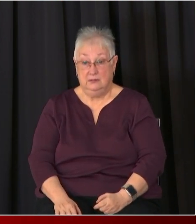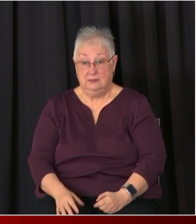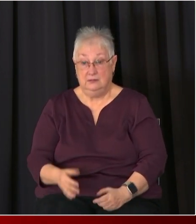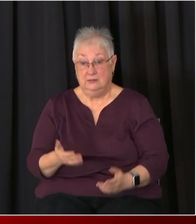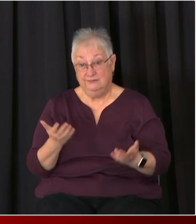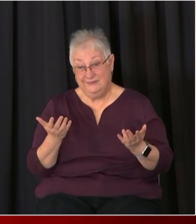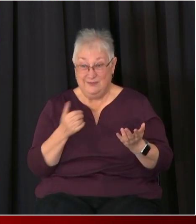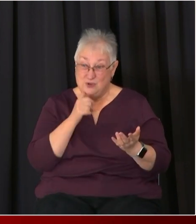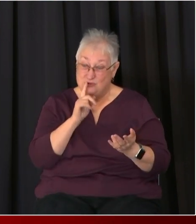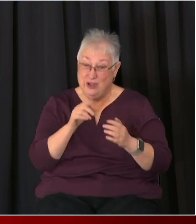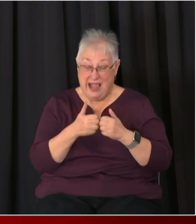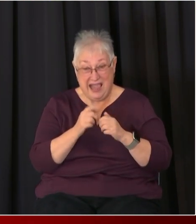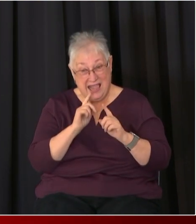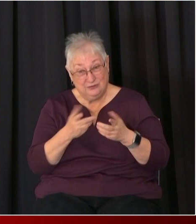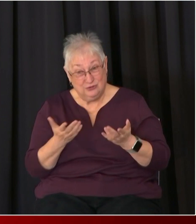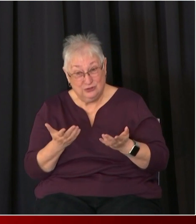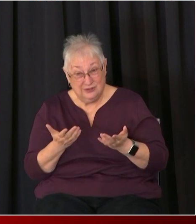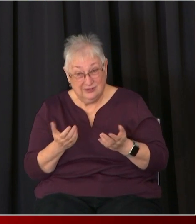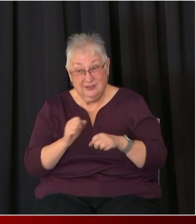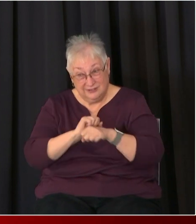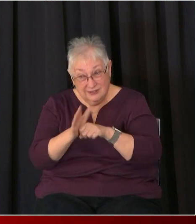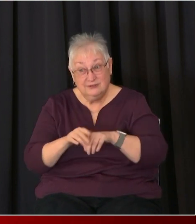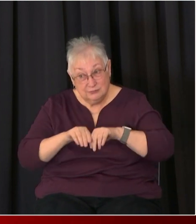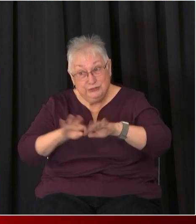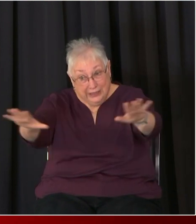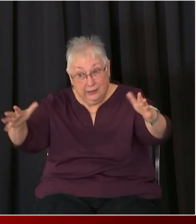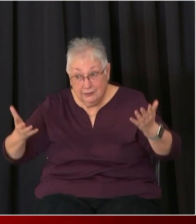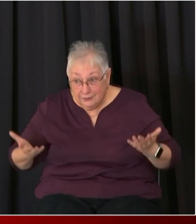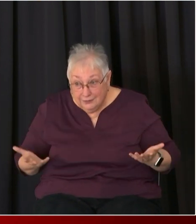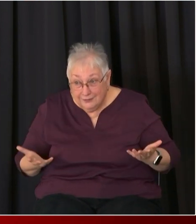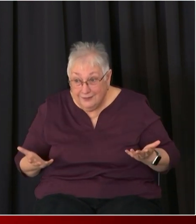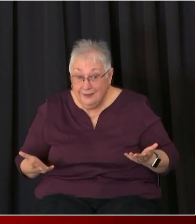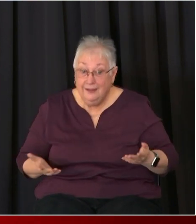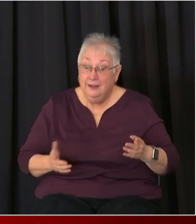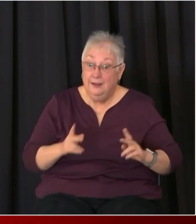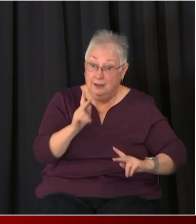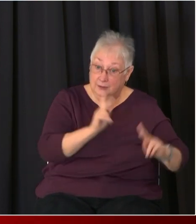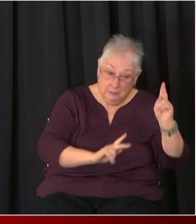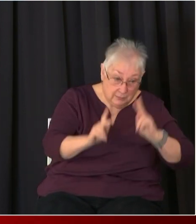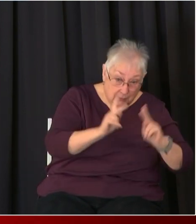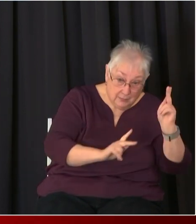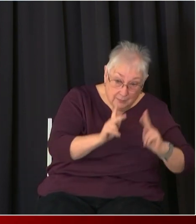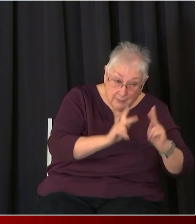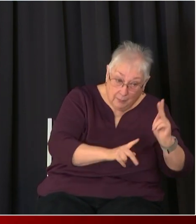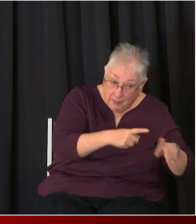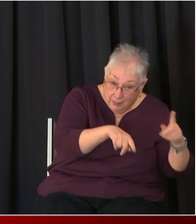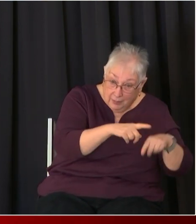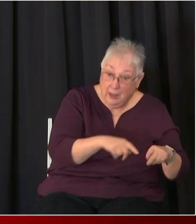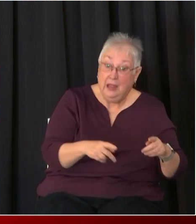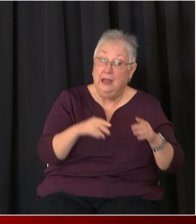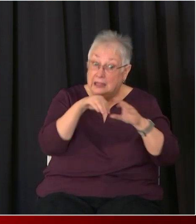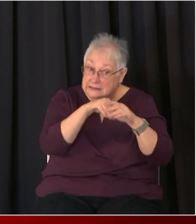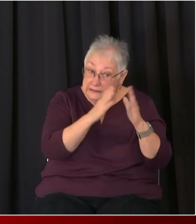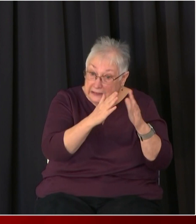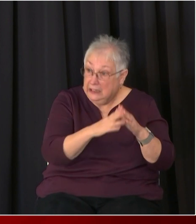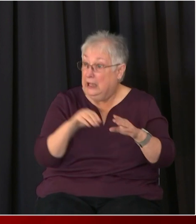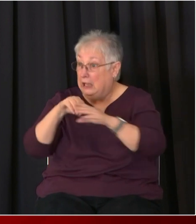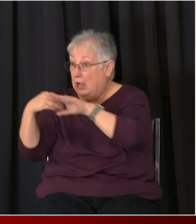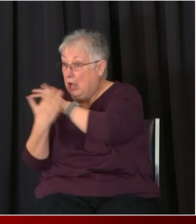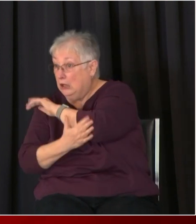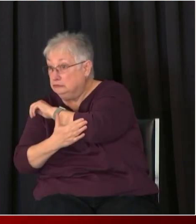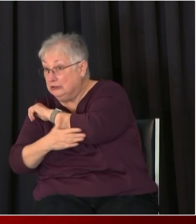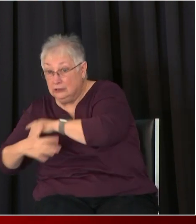have a virus that's spreading in our city and in our country, and we're focused on all of